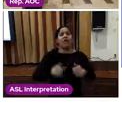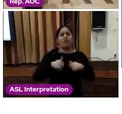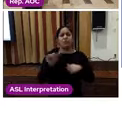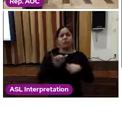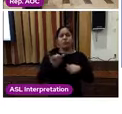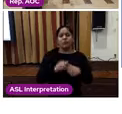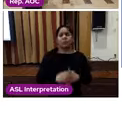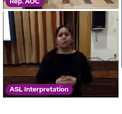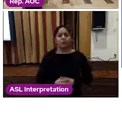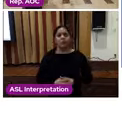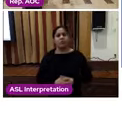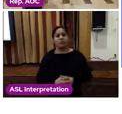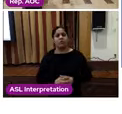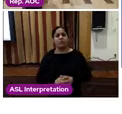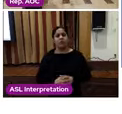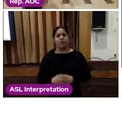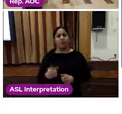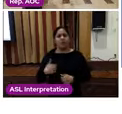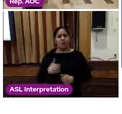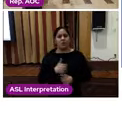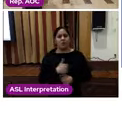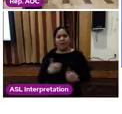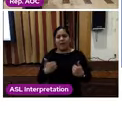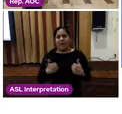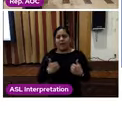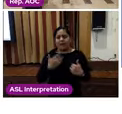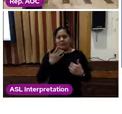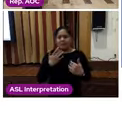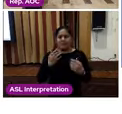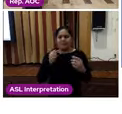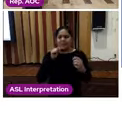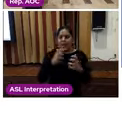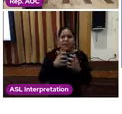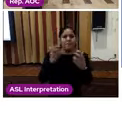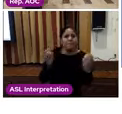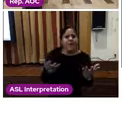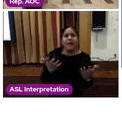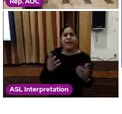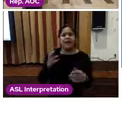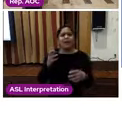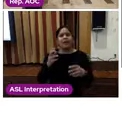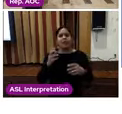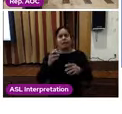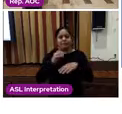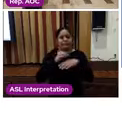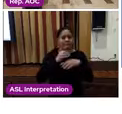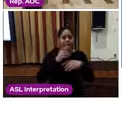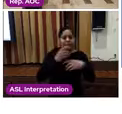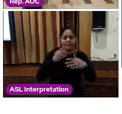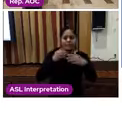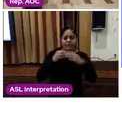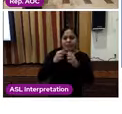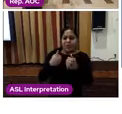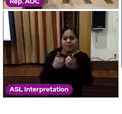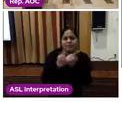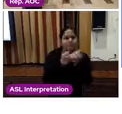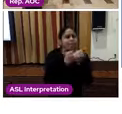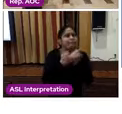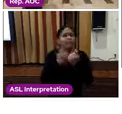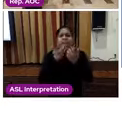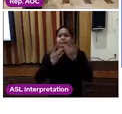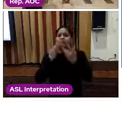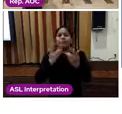very little of the social scaffolding or safety net for someone who is leaving our carceral system. And so when people talk about